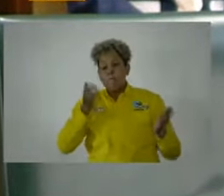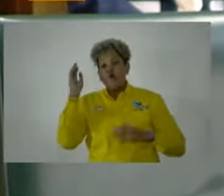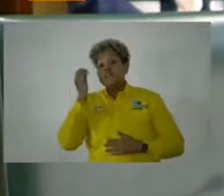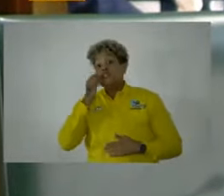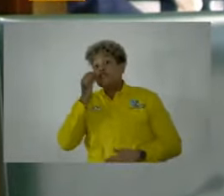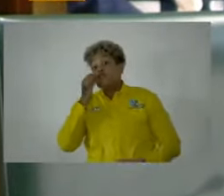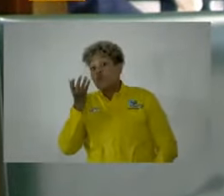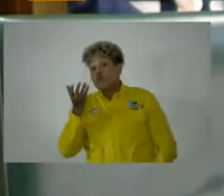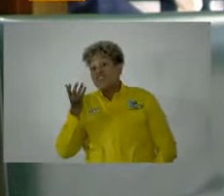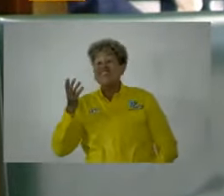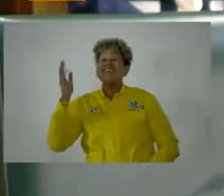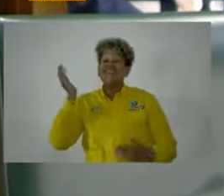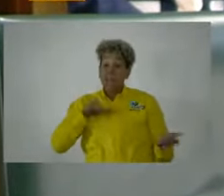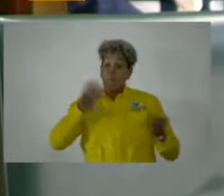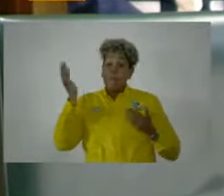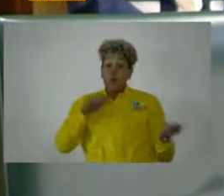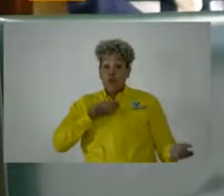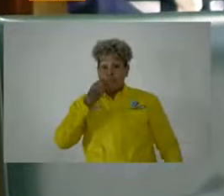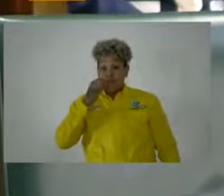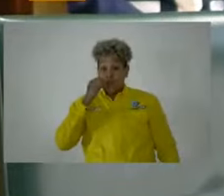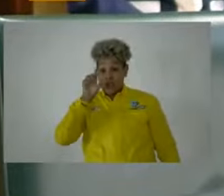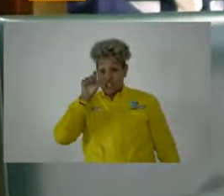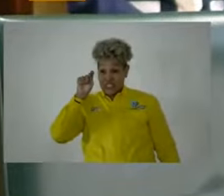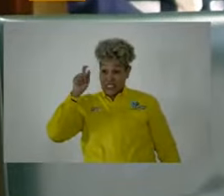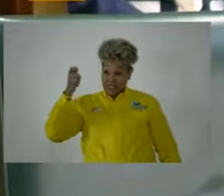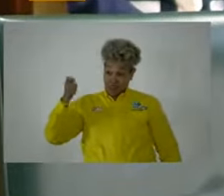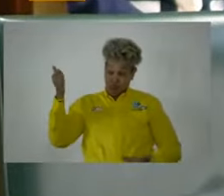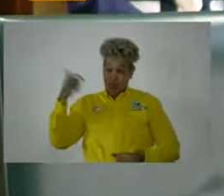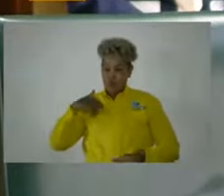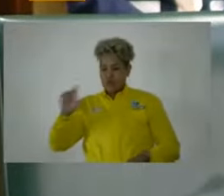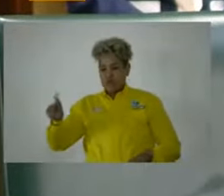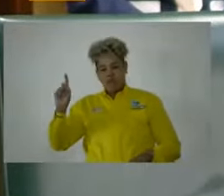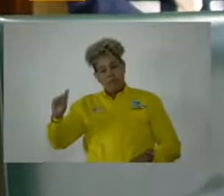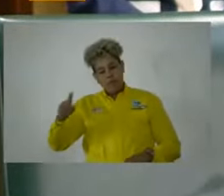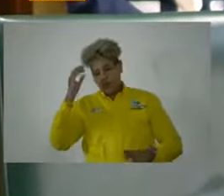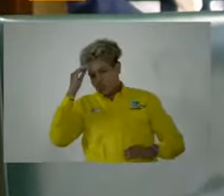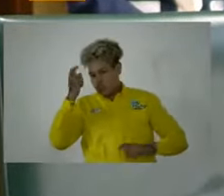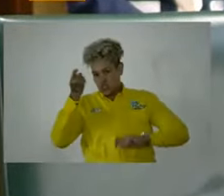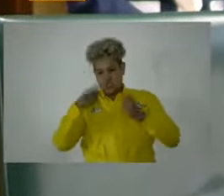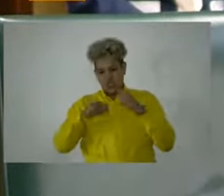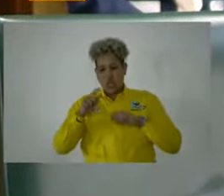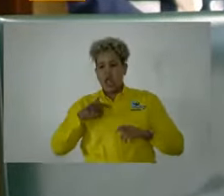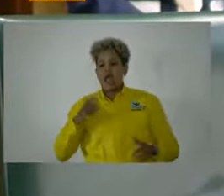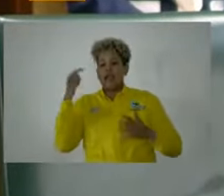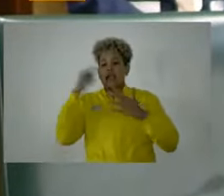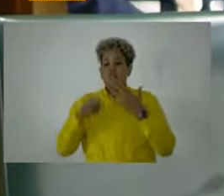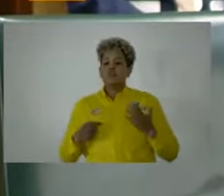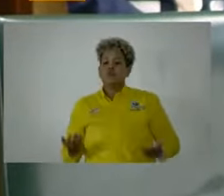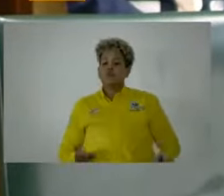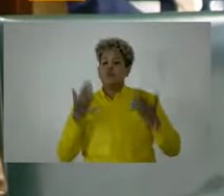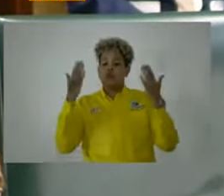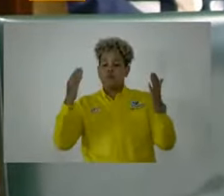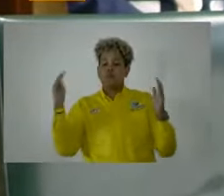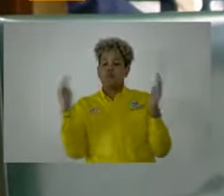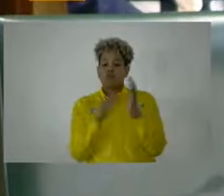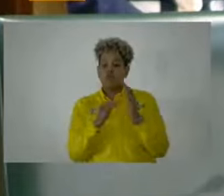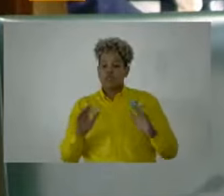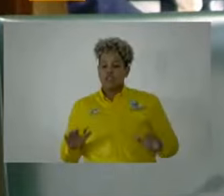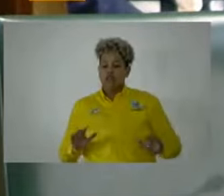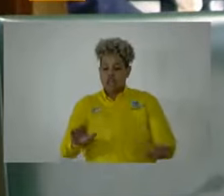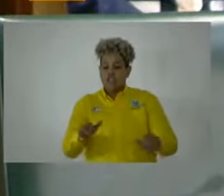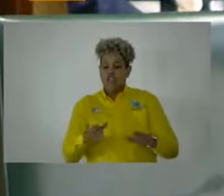foods be immediately reviewed, reconsidered, and the initiatives that we proposed earlier be put into action.